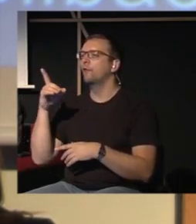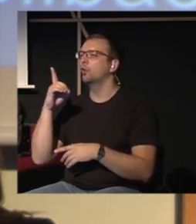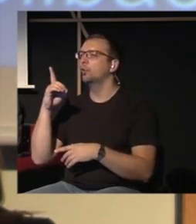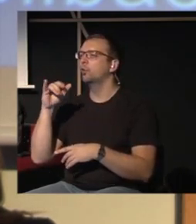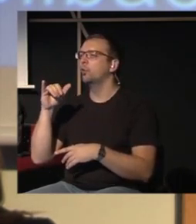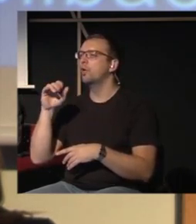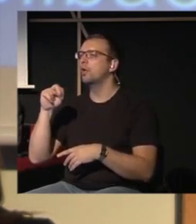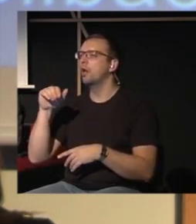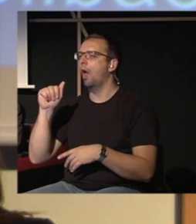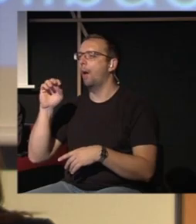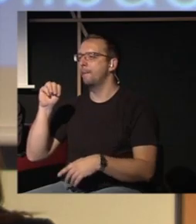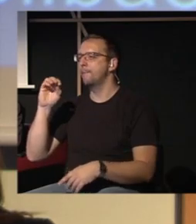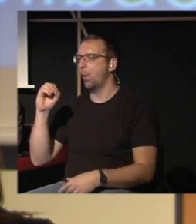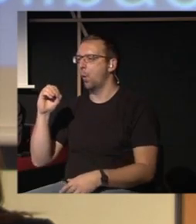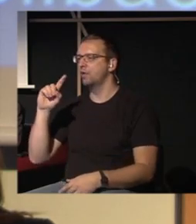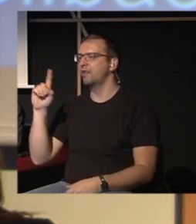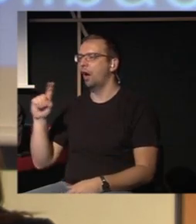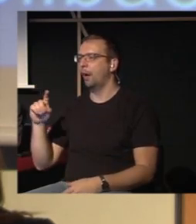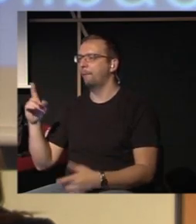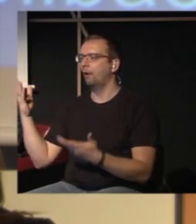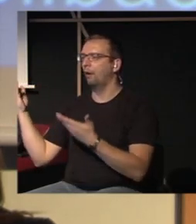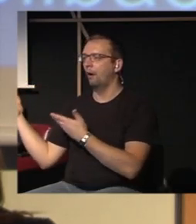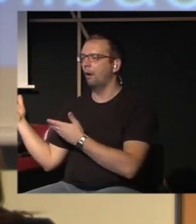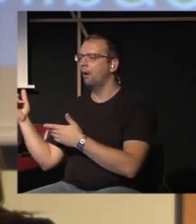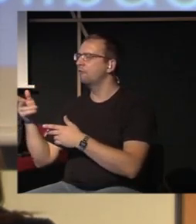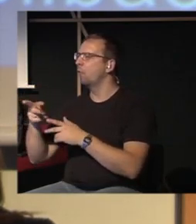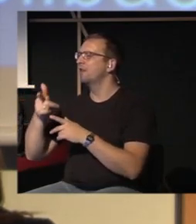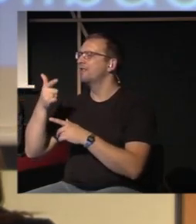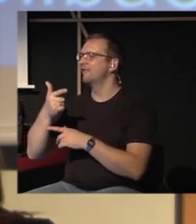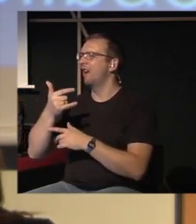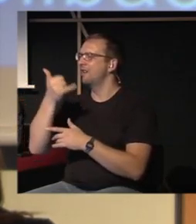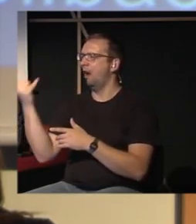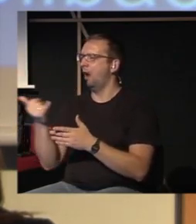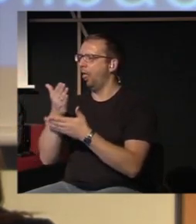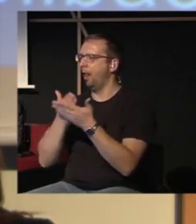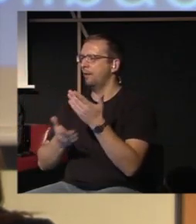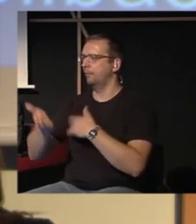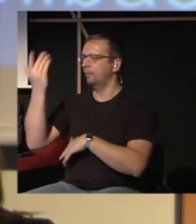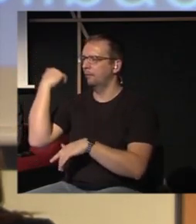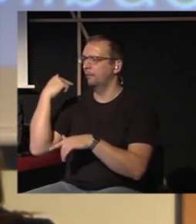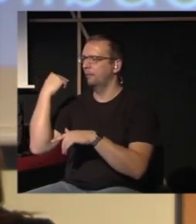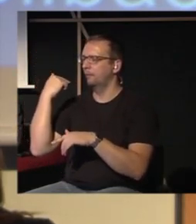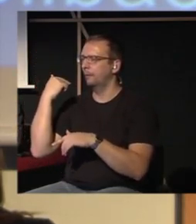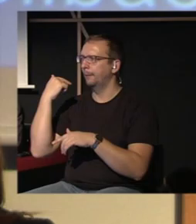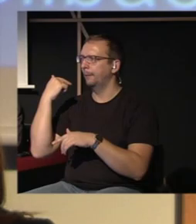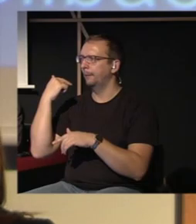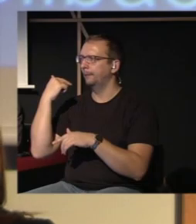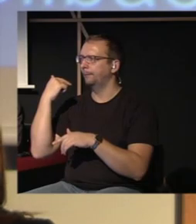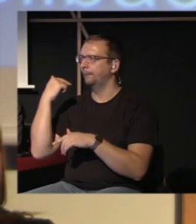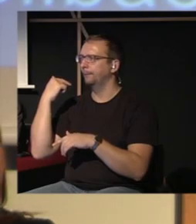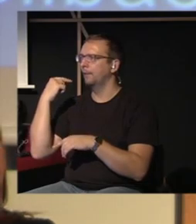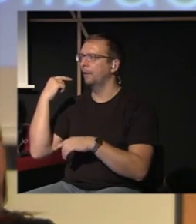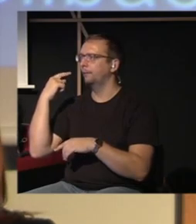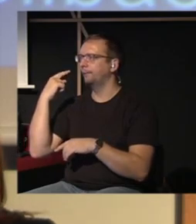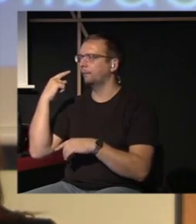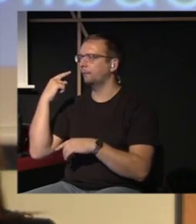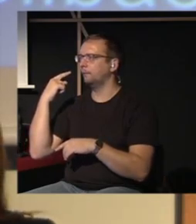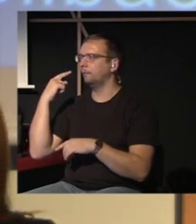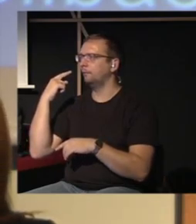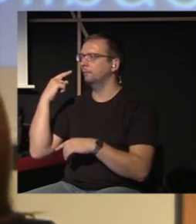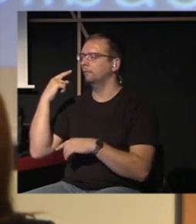ago, she's now working as well in addition to a role as a new media expert as a disability access officer.